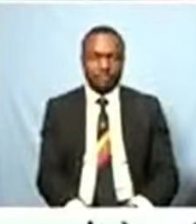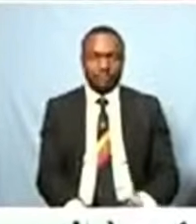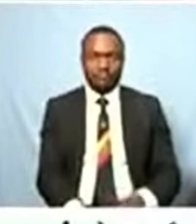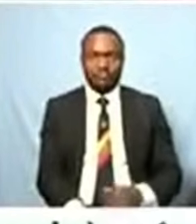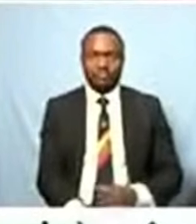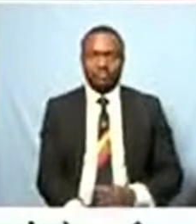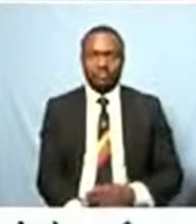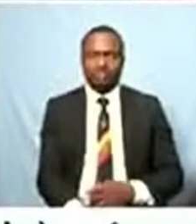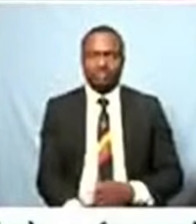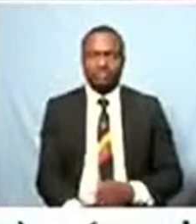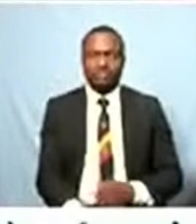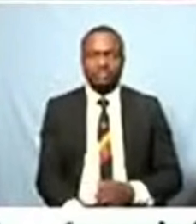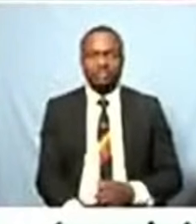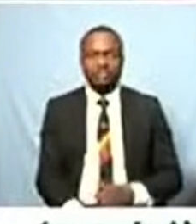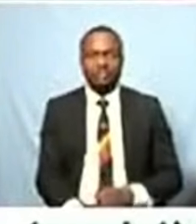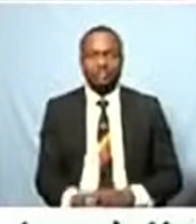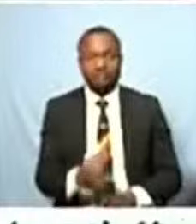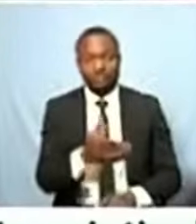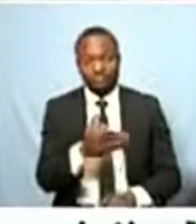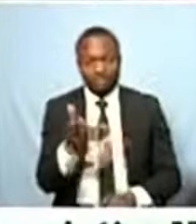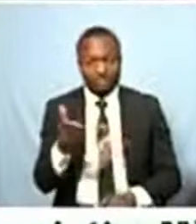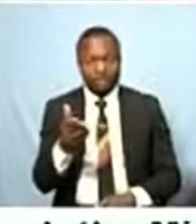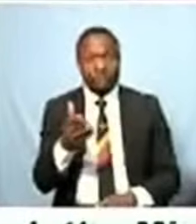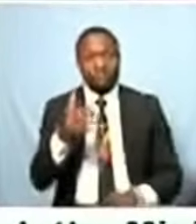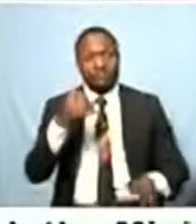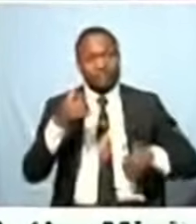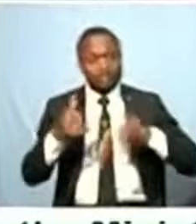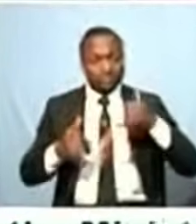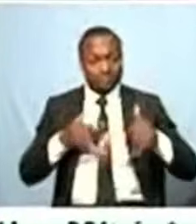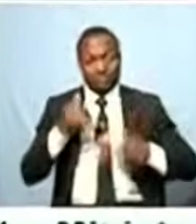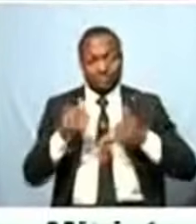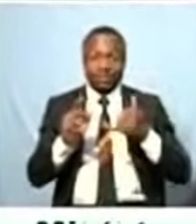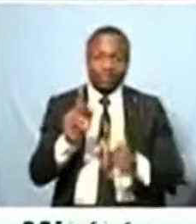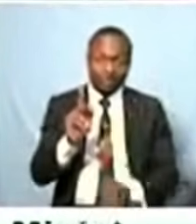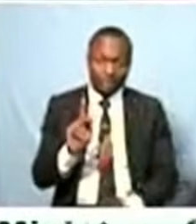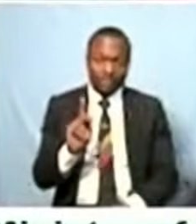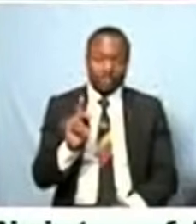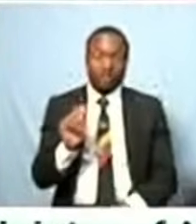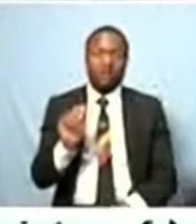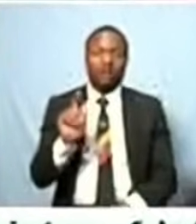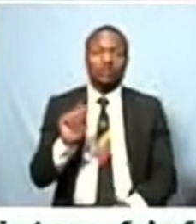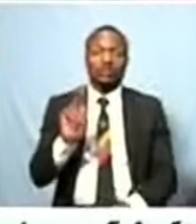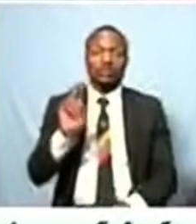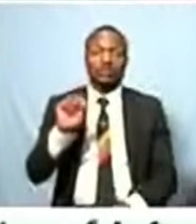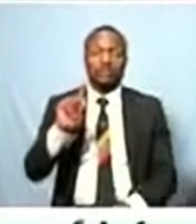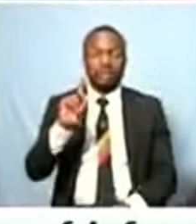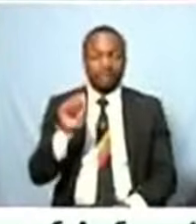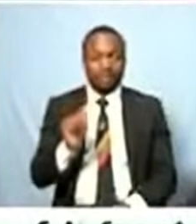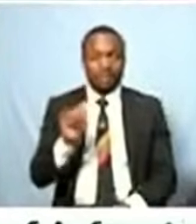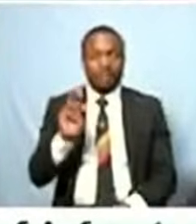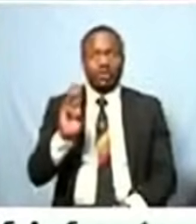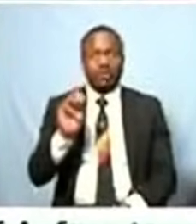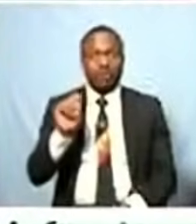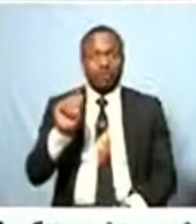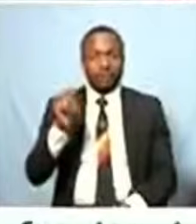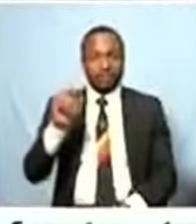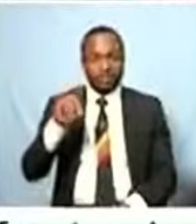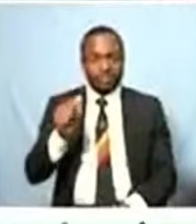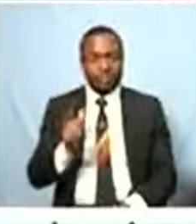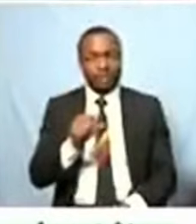Whilst there is joy in Katunda Watopa, you can see even how the MP is sitting. His road is